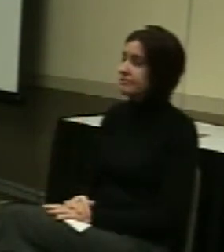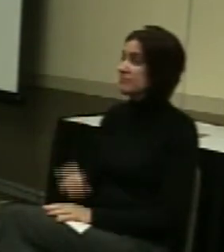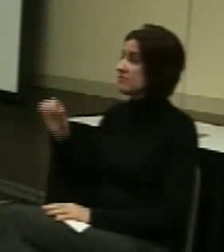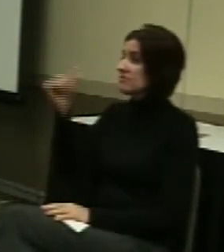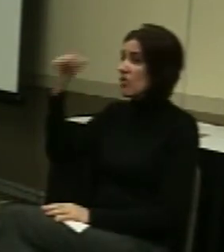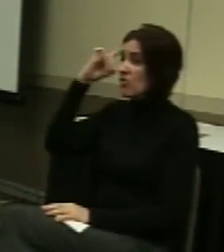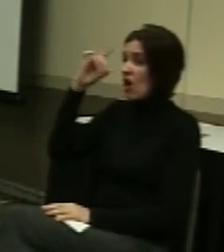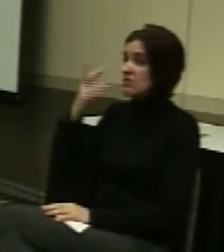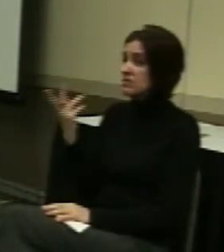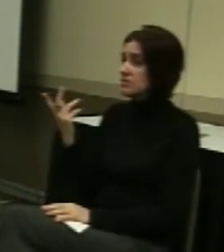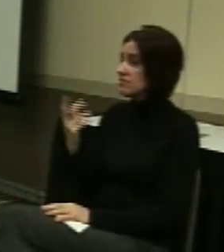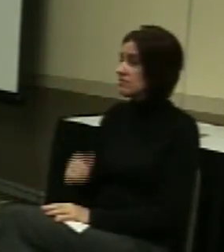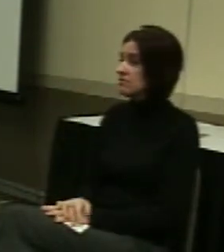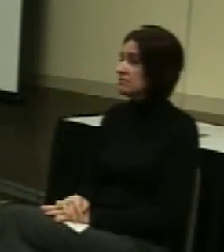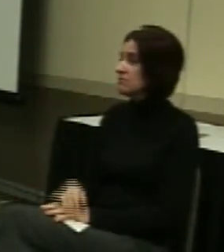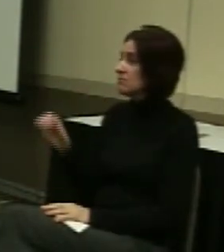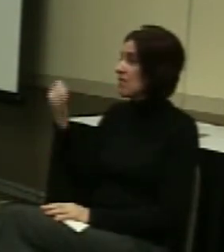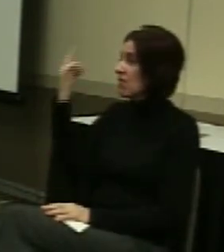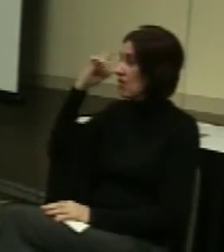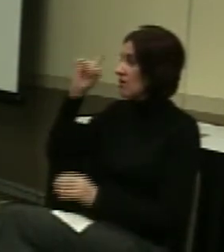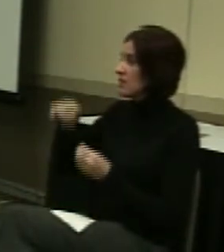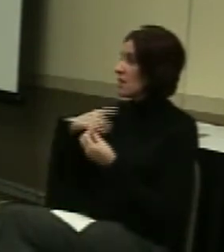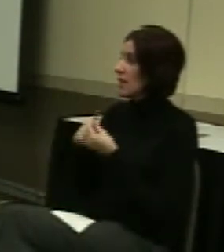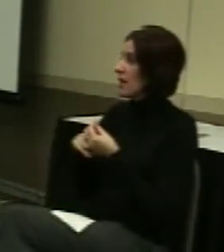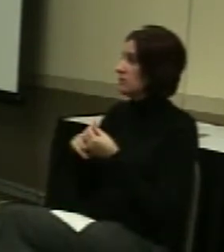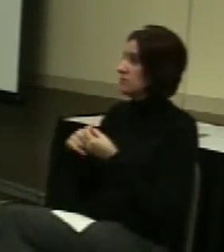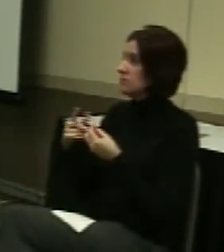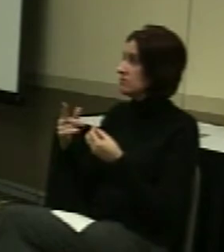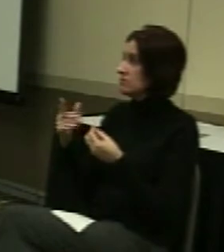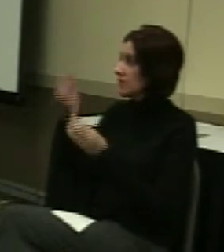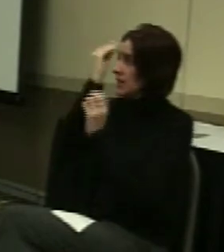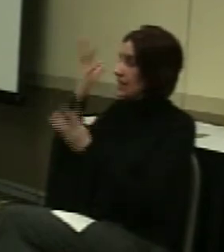Other thoughts on our whole data generation,